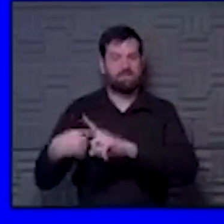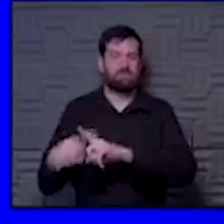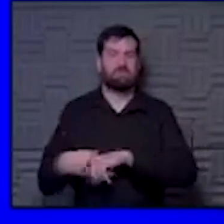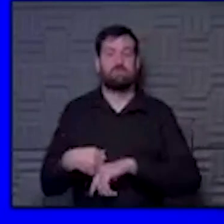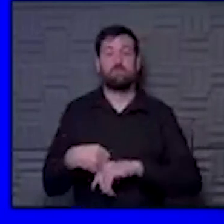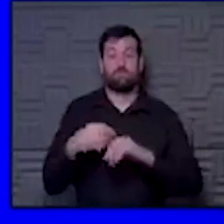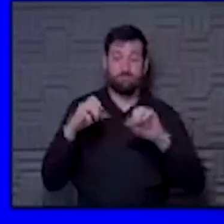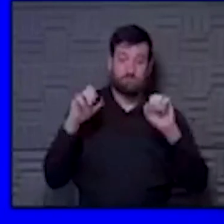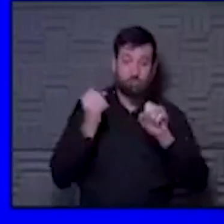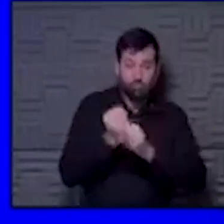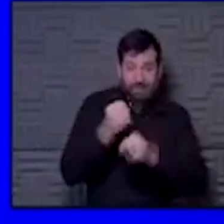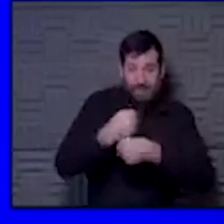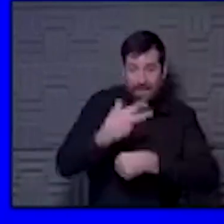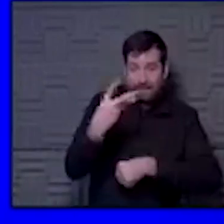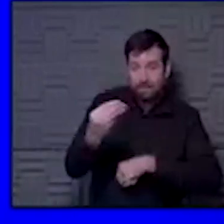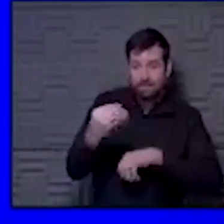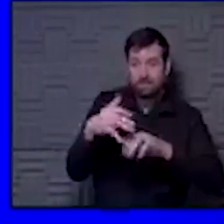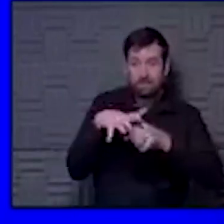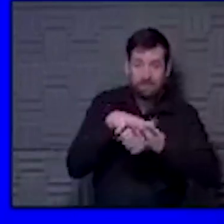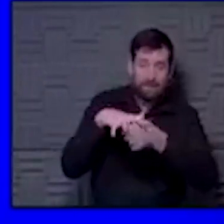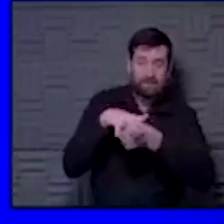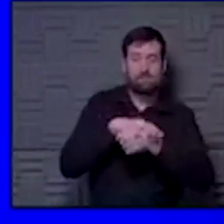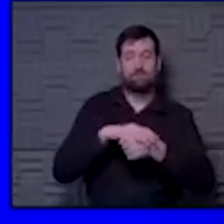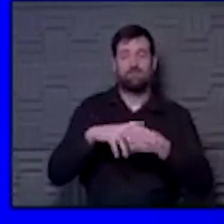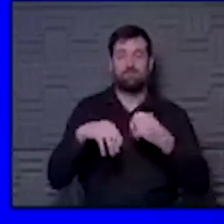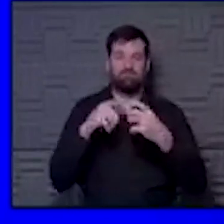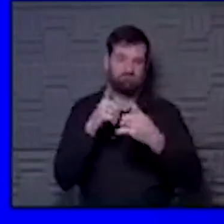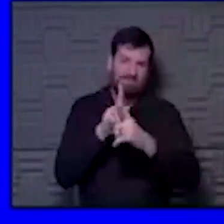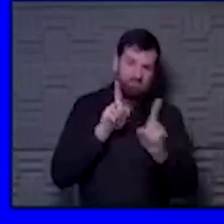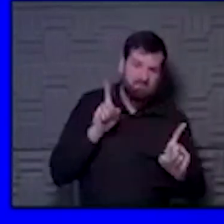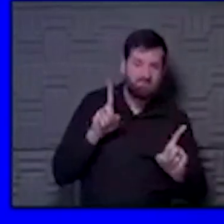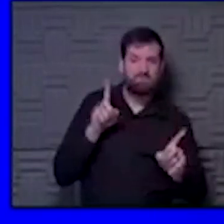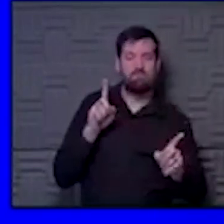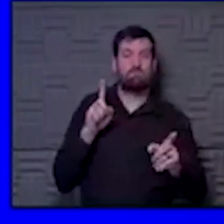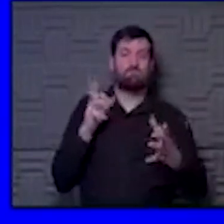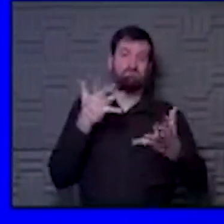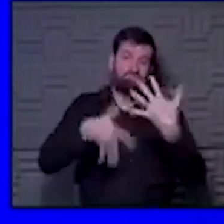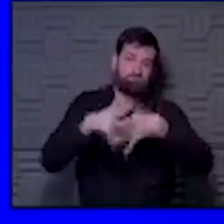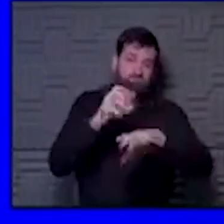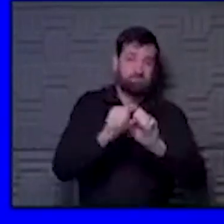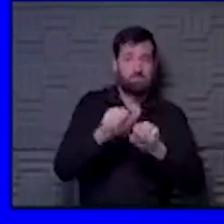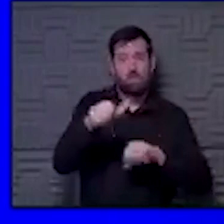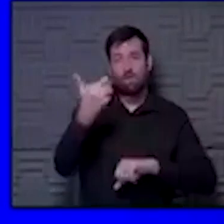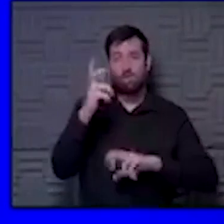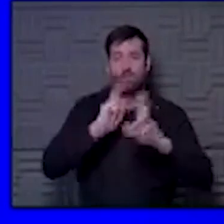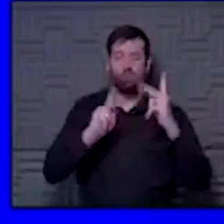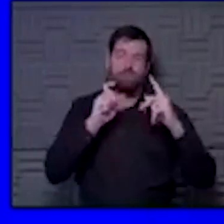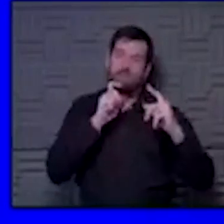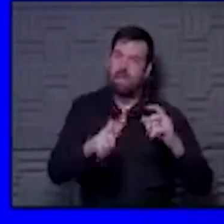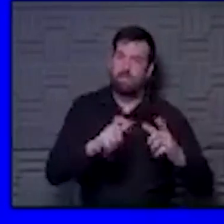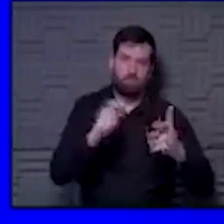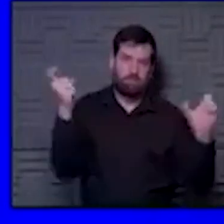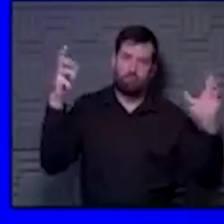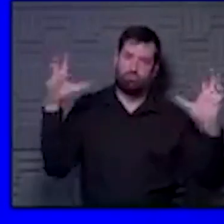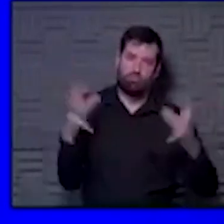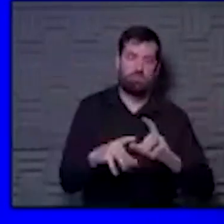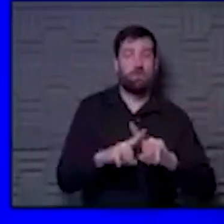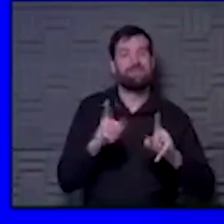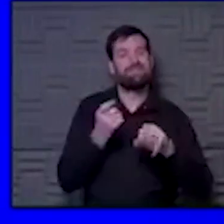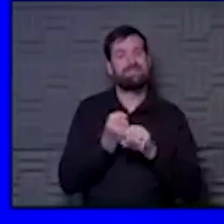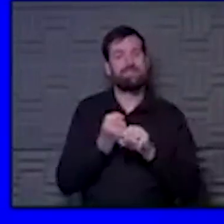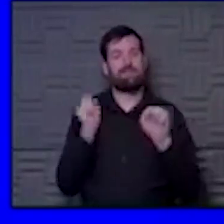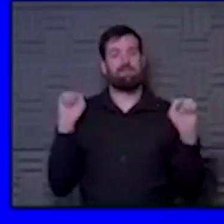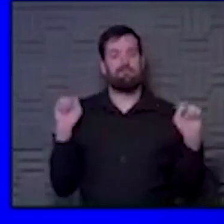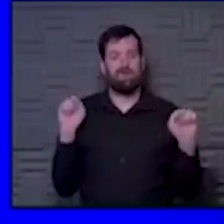spaces, do that in distancing if you're meeting, with other people, not in large groups, but do that in a safe